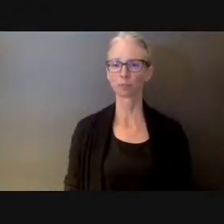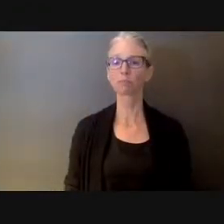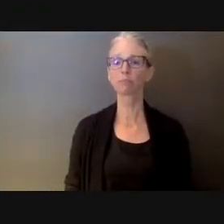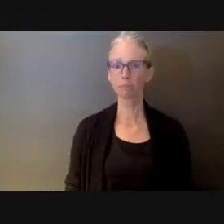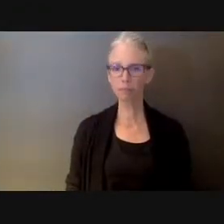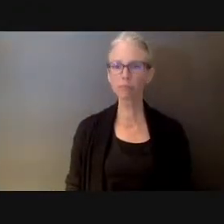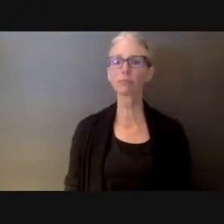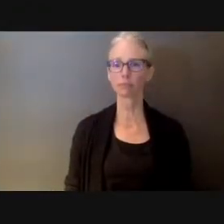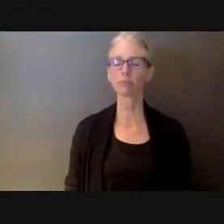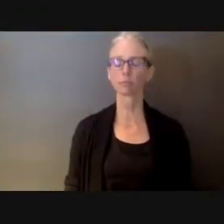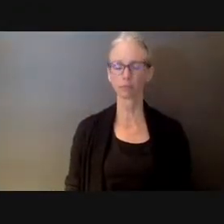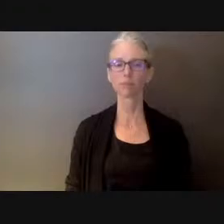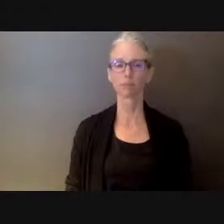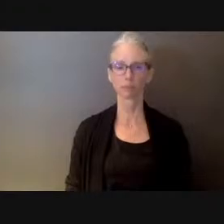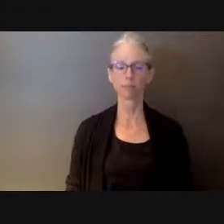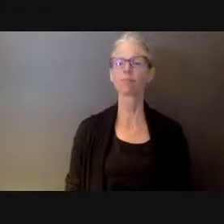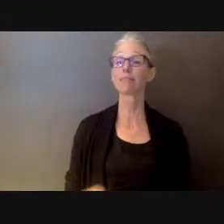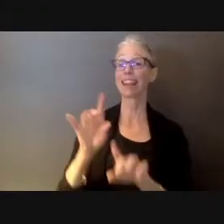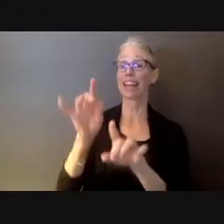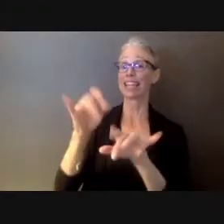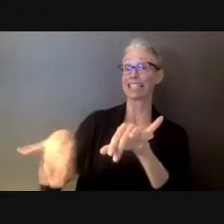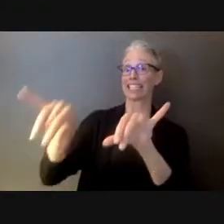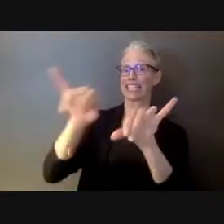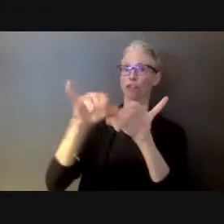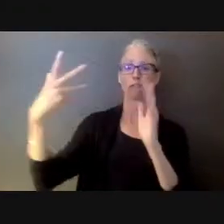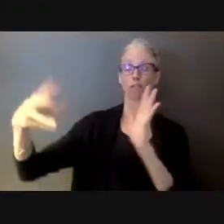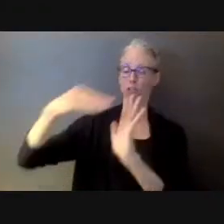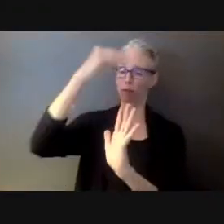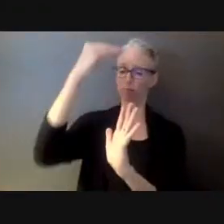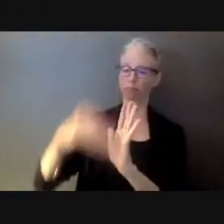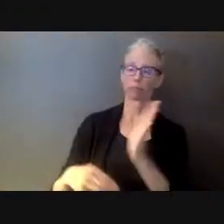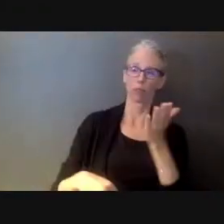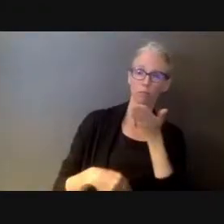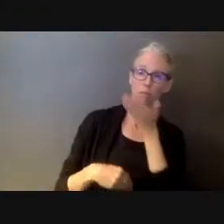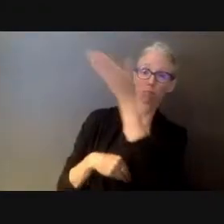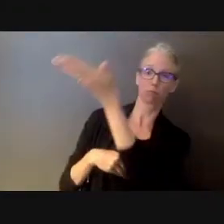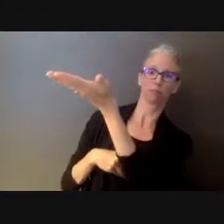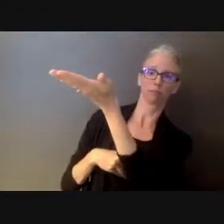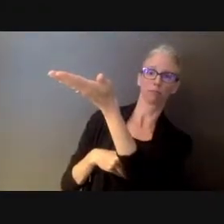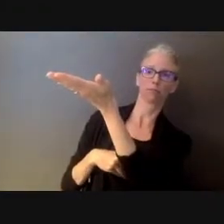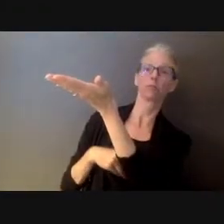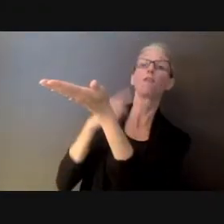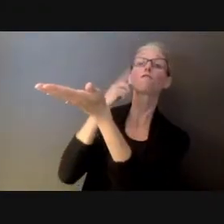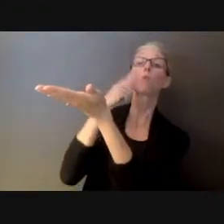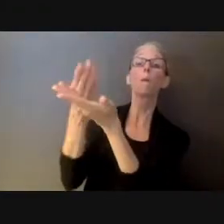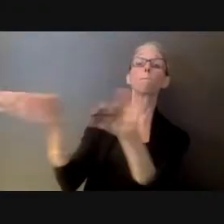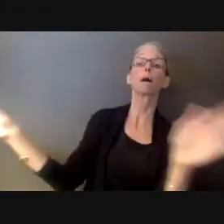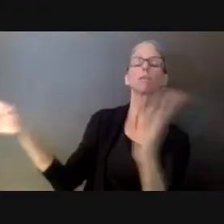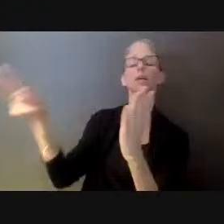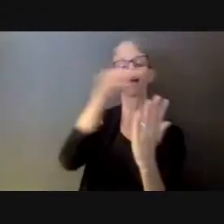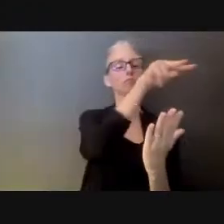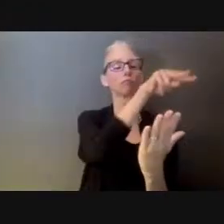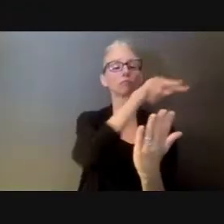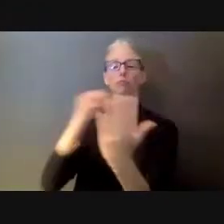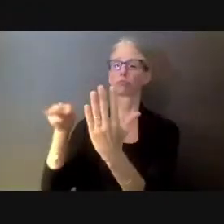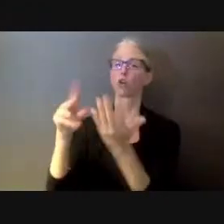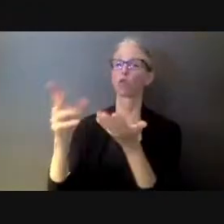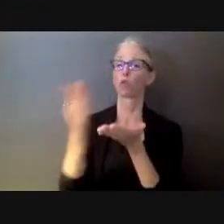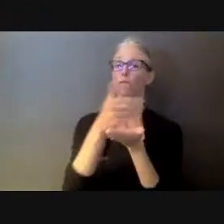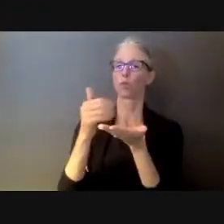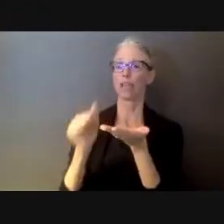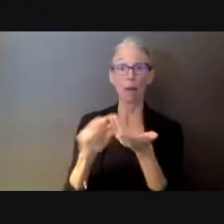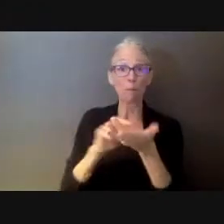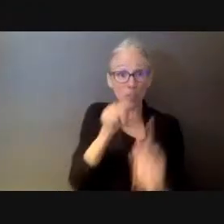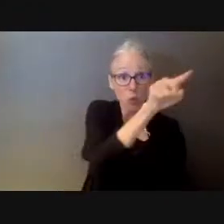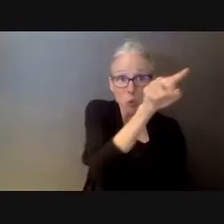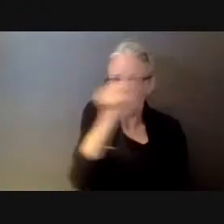is out for public review right now. So this means that all of us have a chance to review it and make